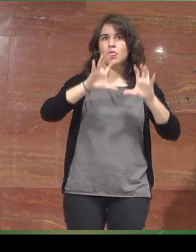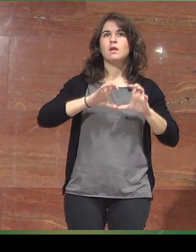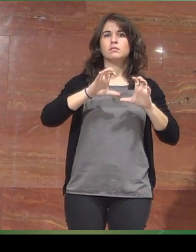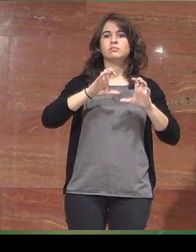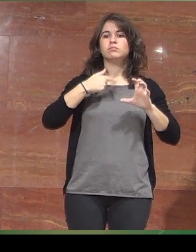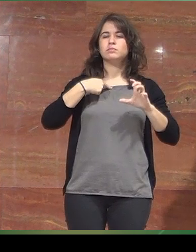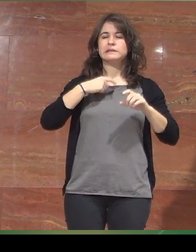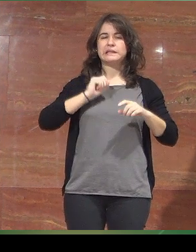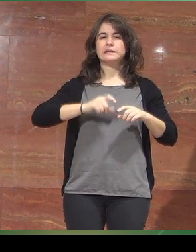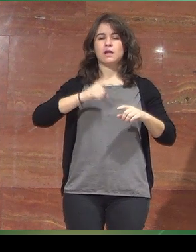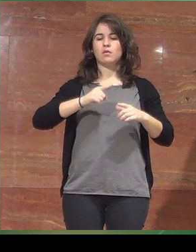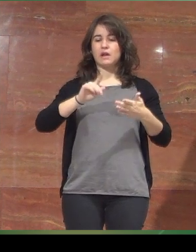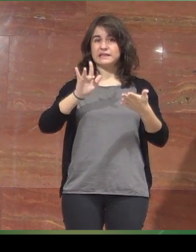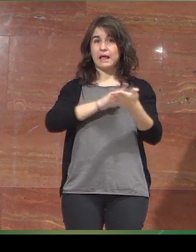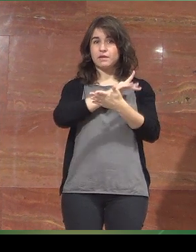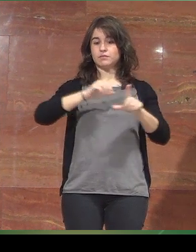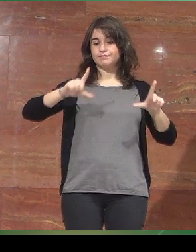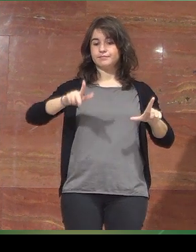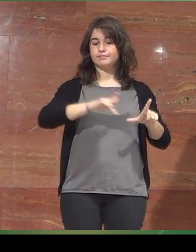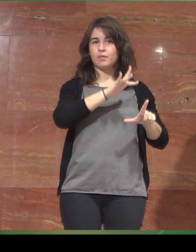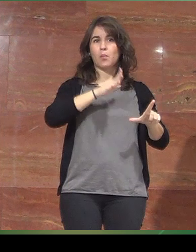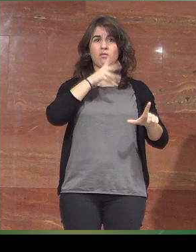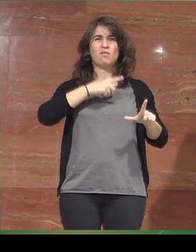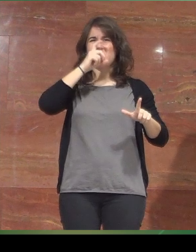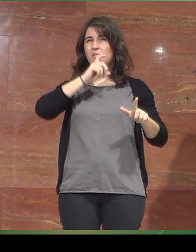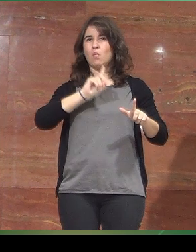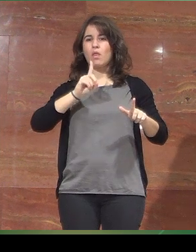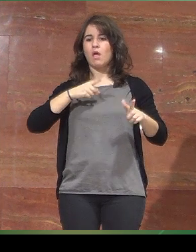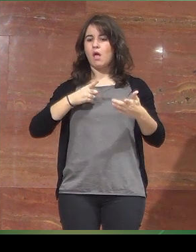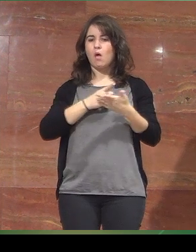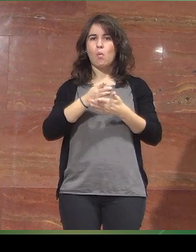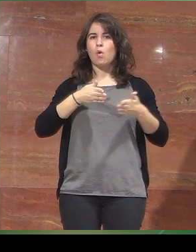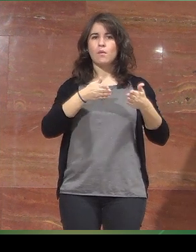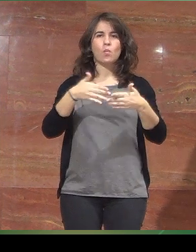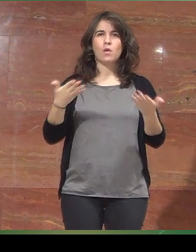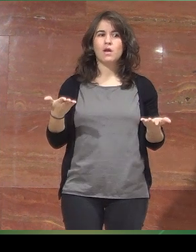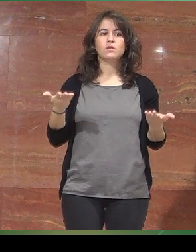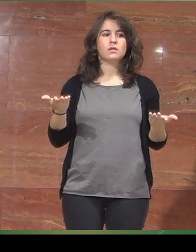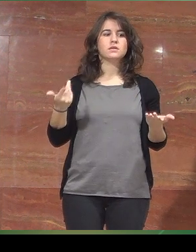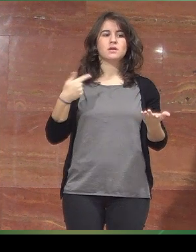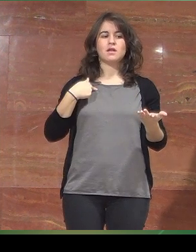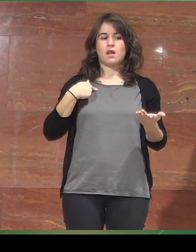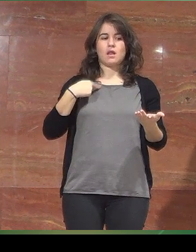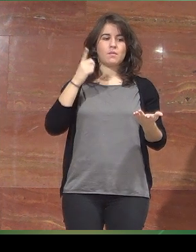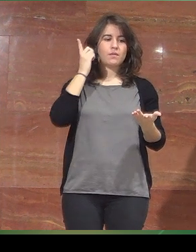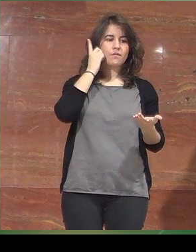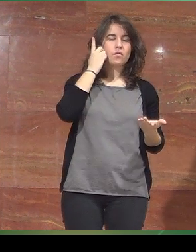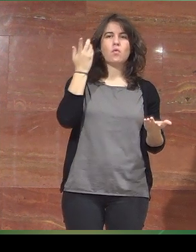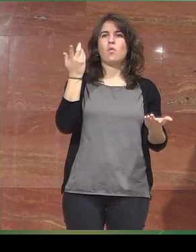their laptop, on their iPad, a route planner with pictures that help them identify where they